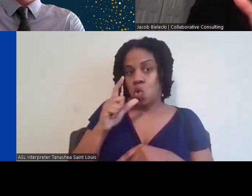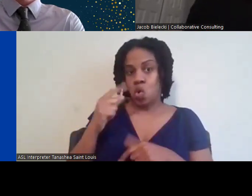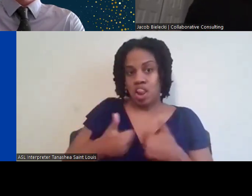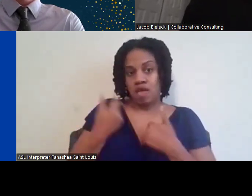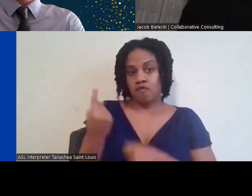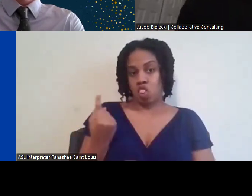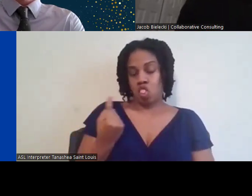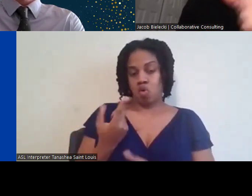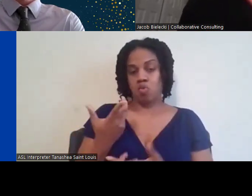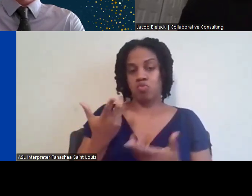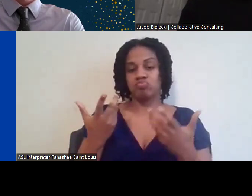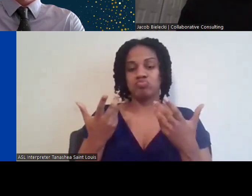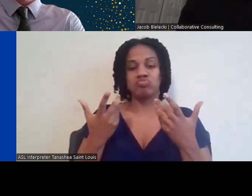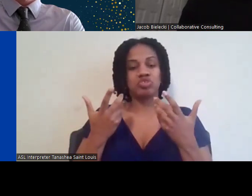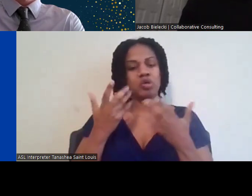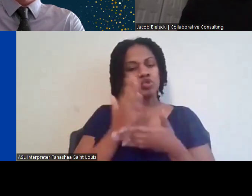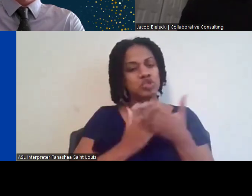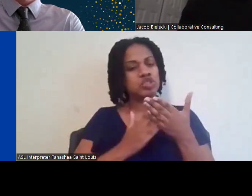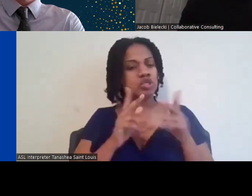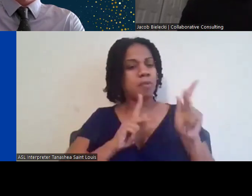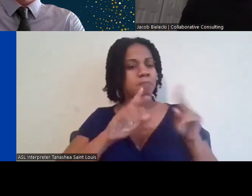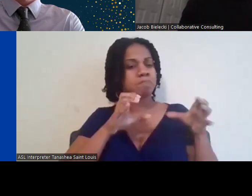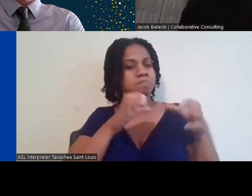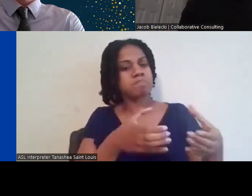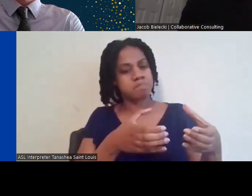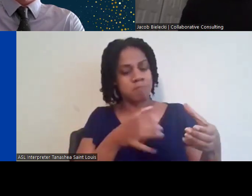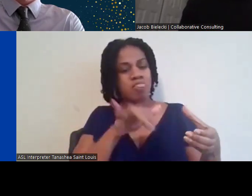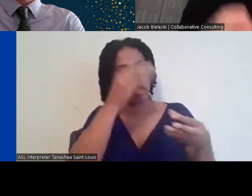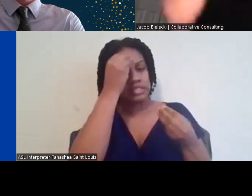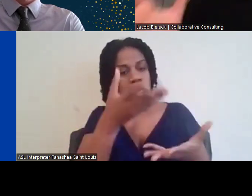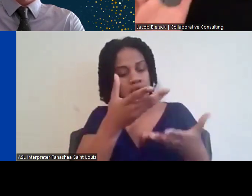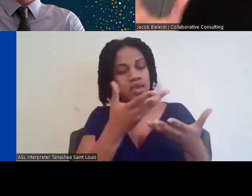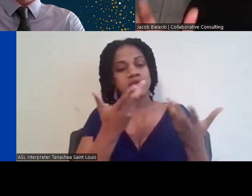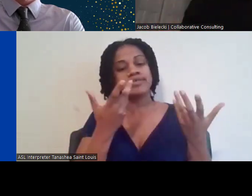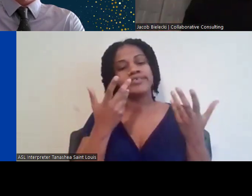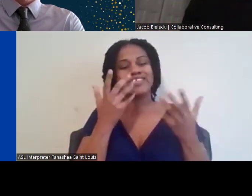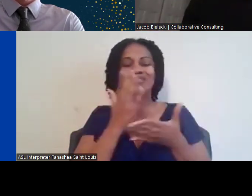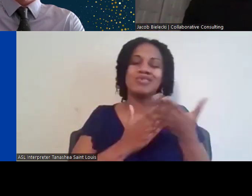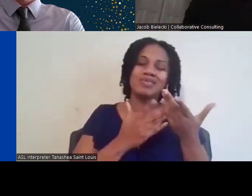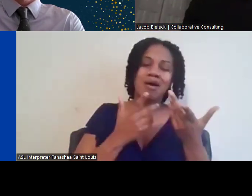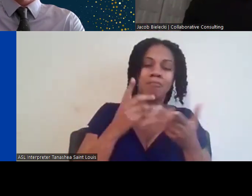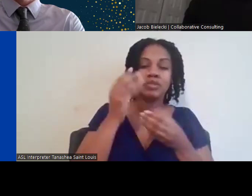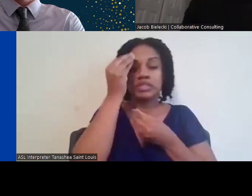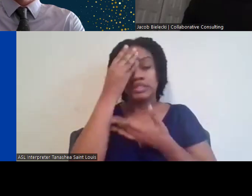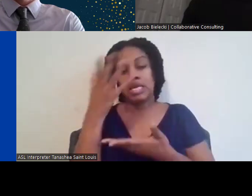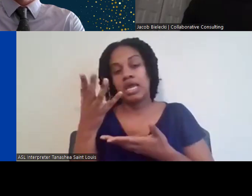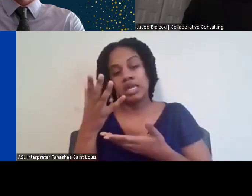So certain sort of subpopulations or certain demographics in that data. So there is some of that kind of data in